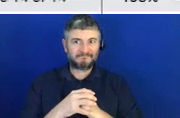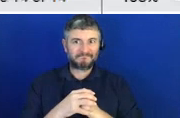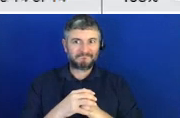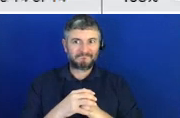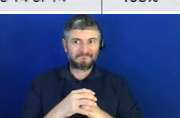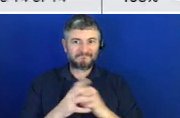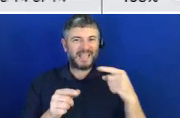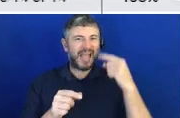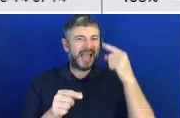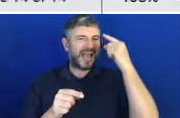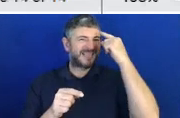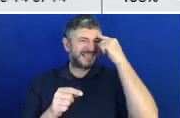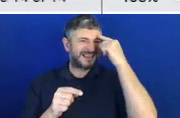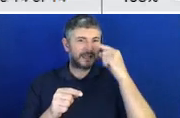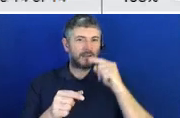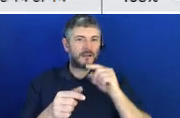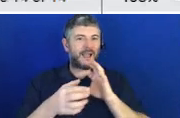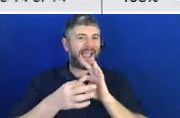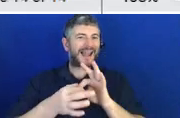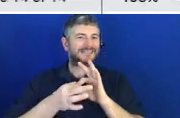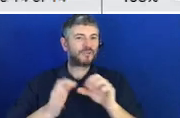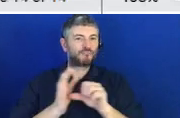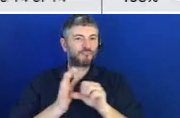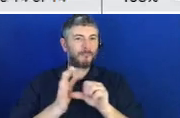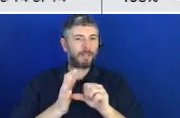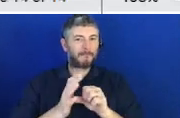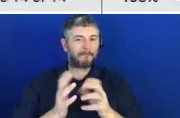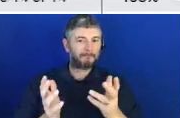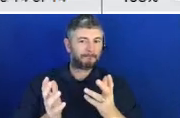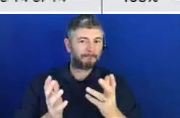I think we've got a bit of a connectivity problem here.